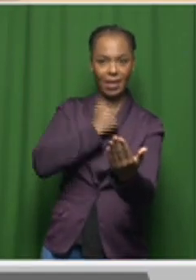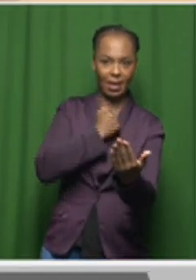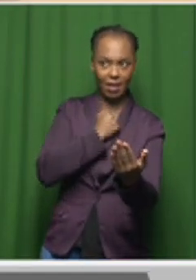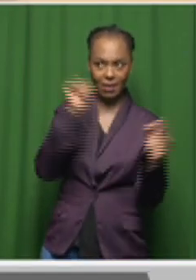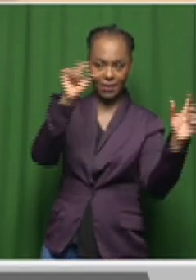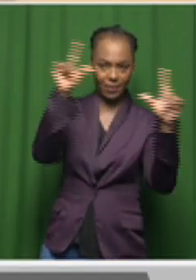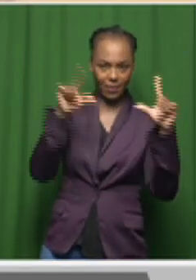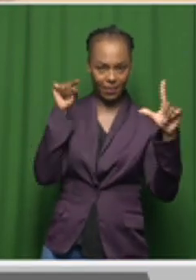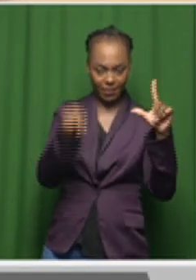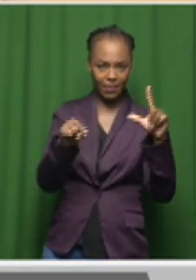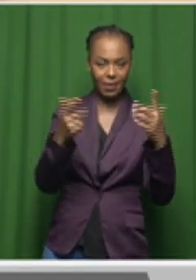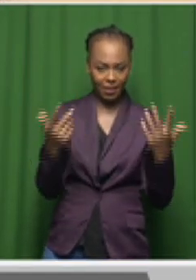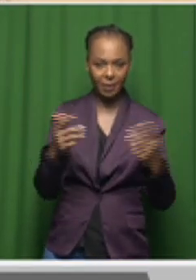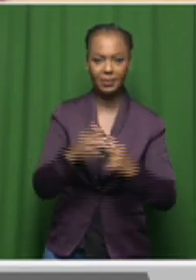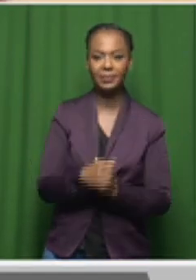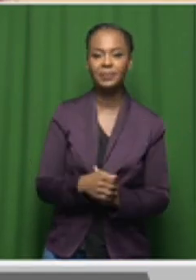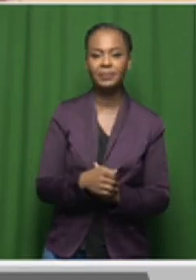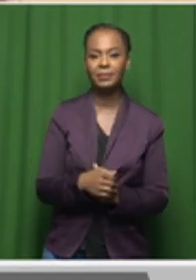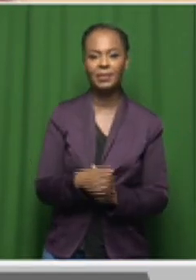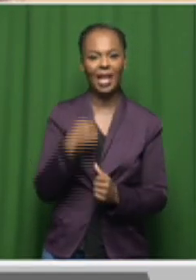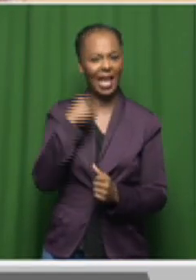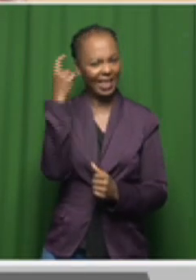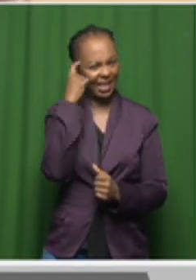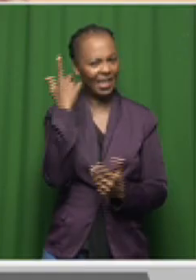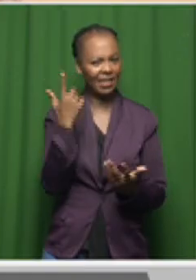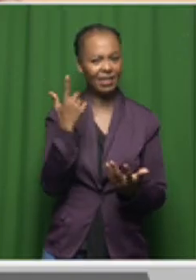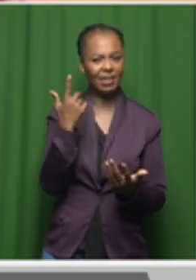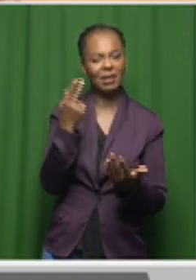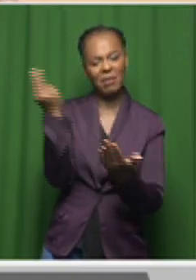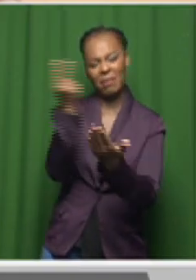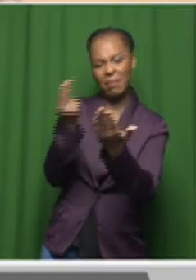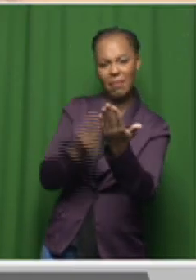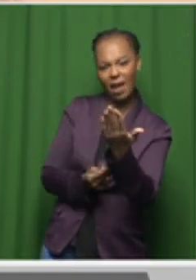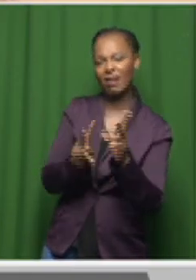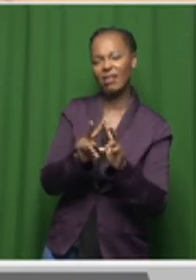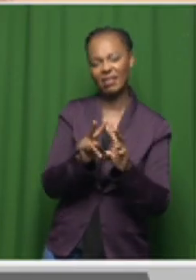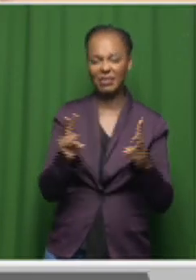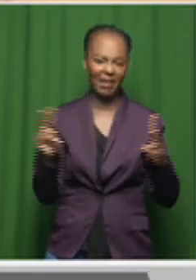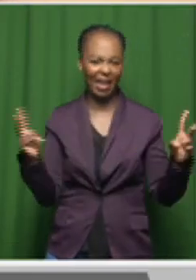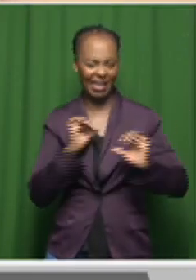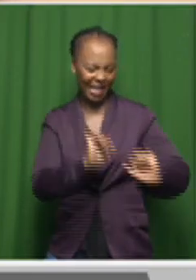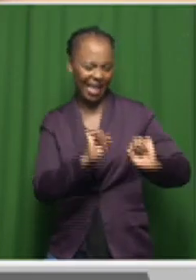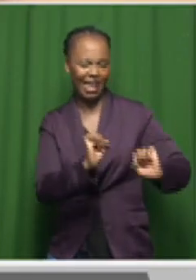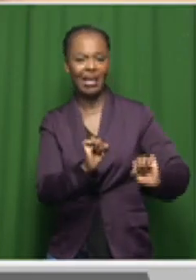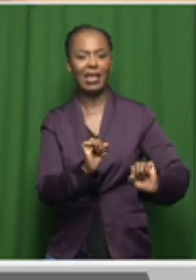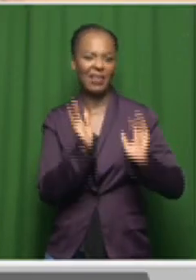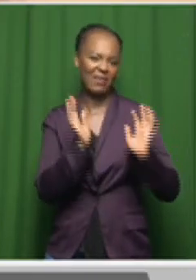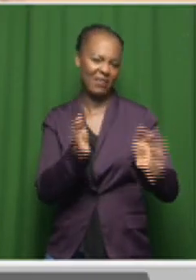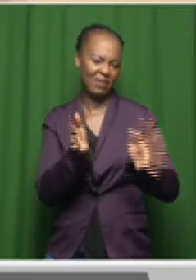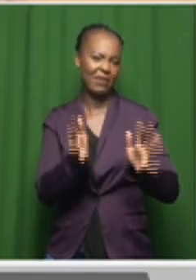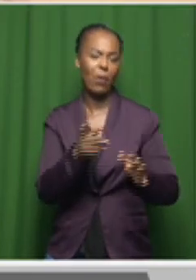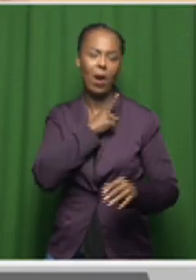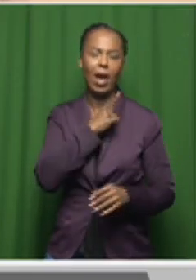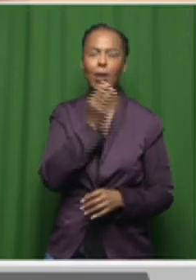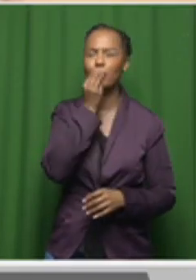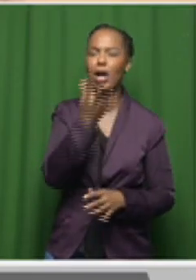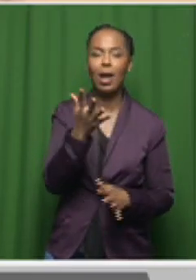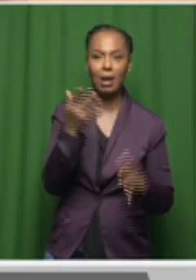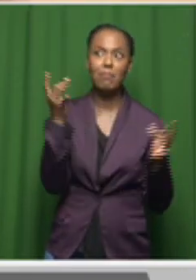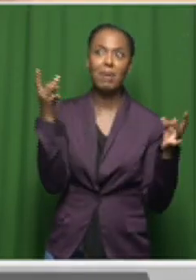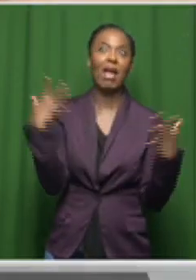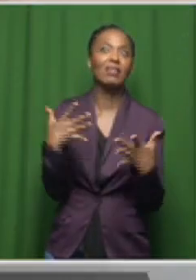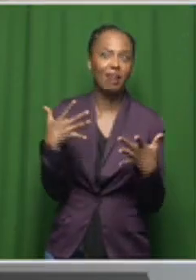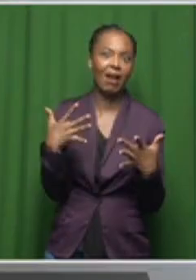Spanish landscape and thinking, gee, I think I'd quite like to go back to painting landscapes because it's so magical and so